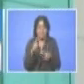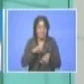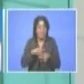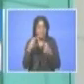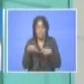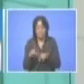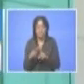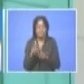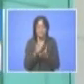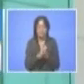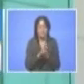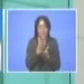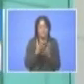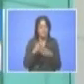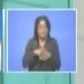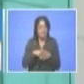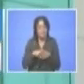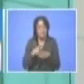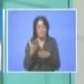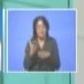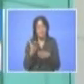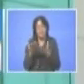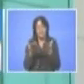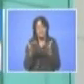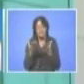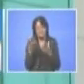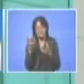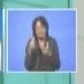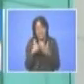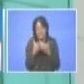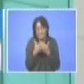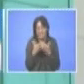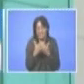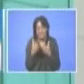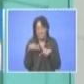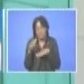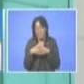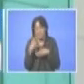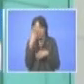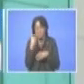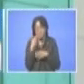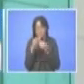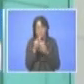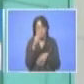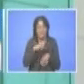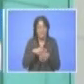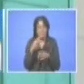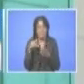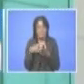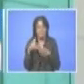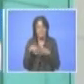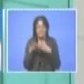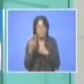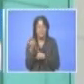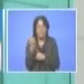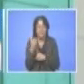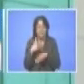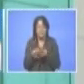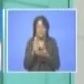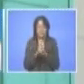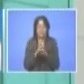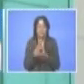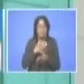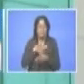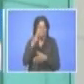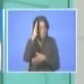go to school. Sometimes, you know, I miss some drops back sleep. But most of the time I study in the morning because after school my brain is tired and I am tired, so I